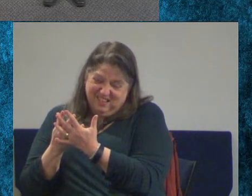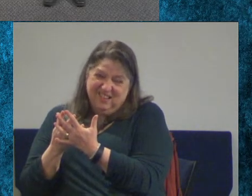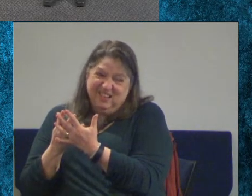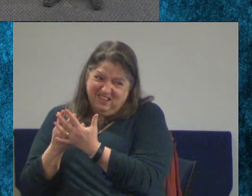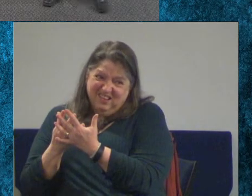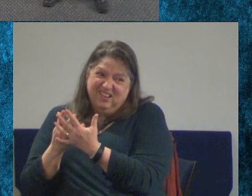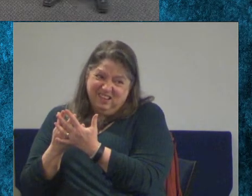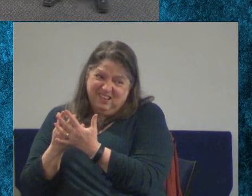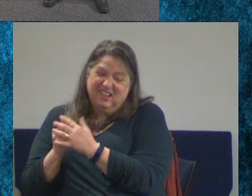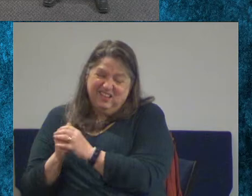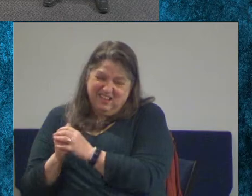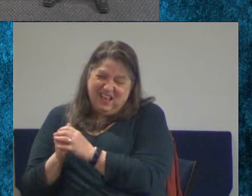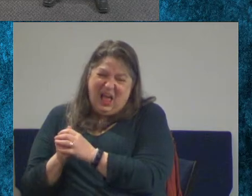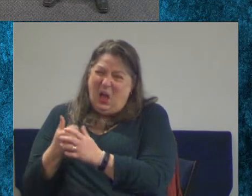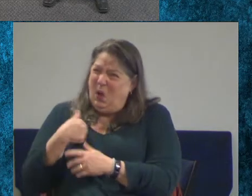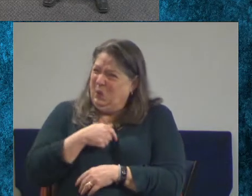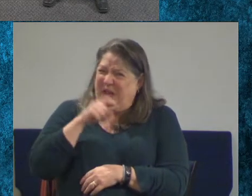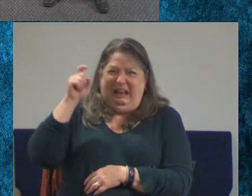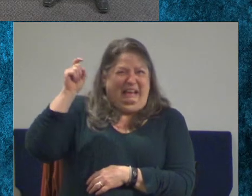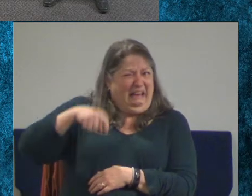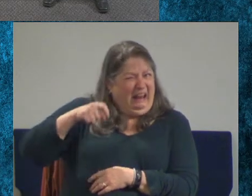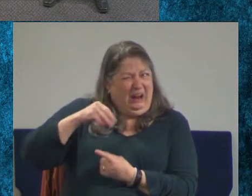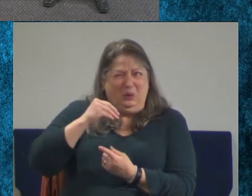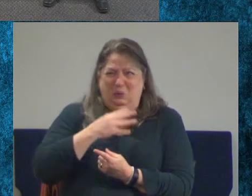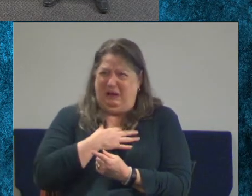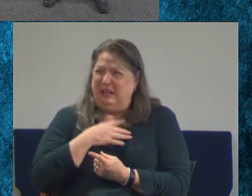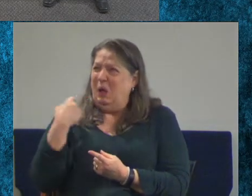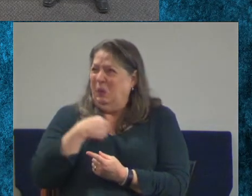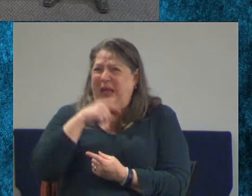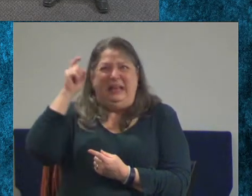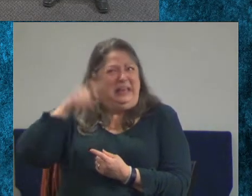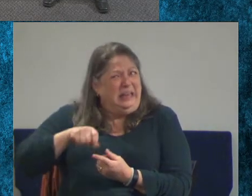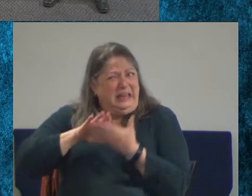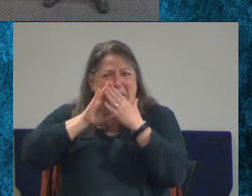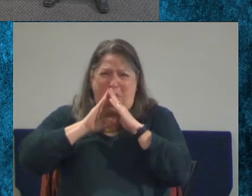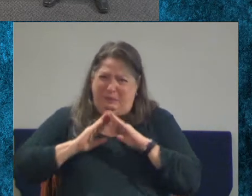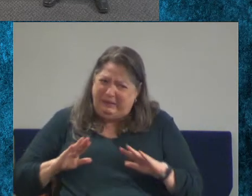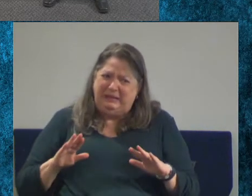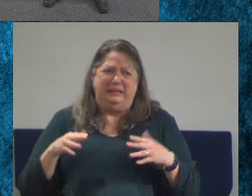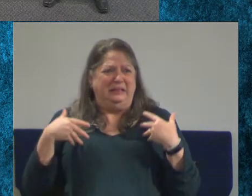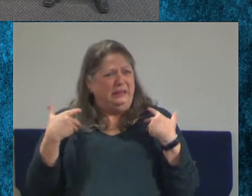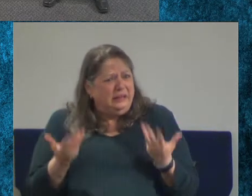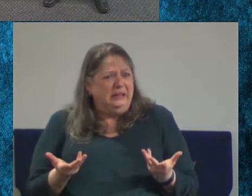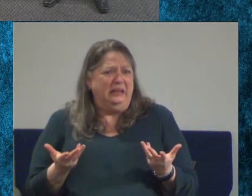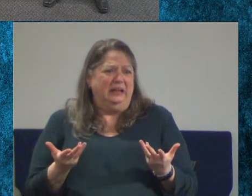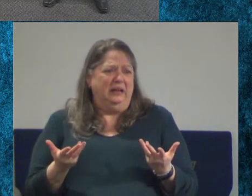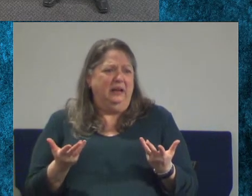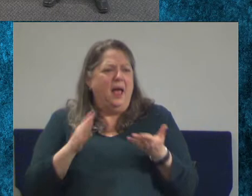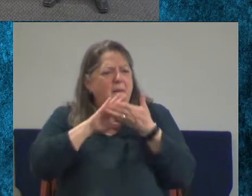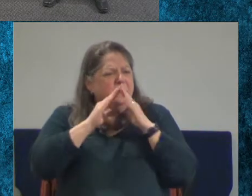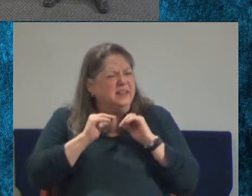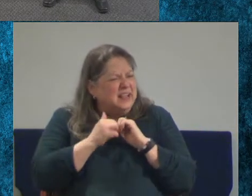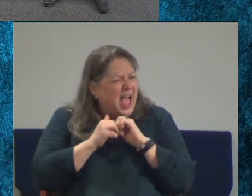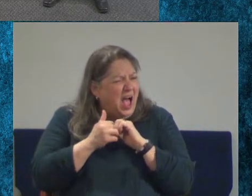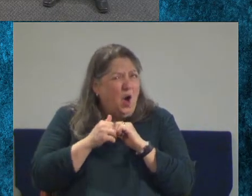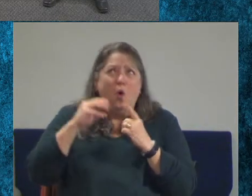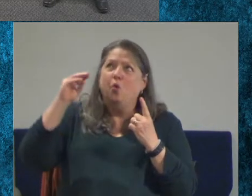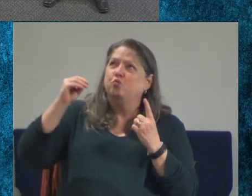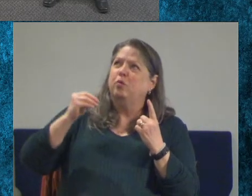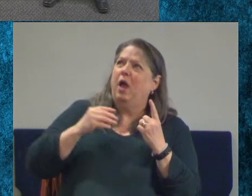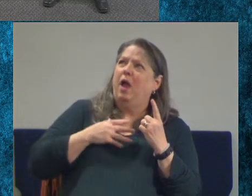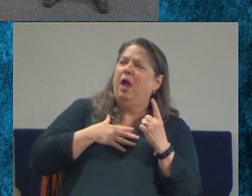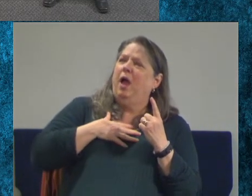this grace. Boy, do we need the peace of God. By the way, peace comes as a result of God's grace. And so